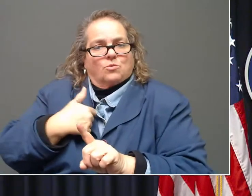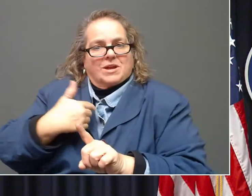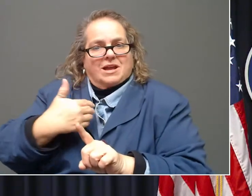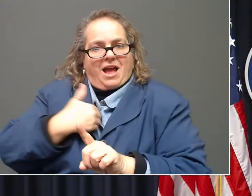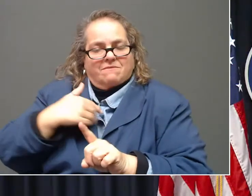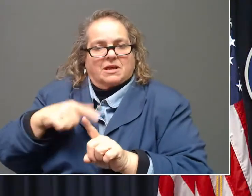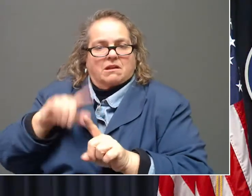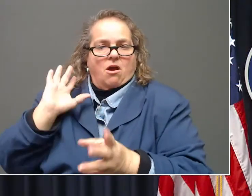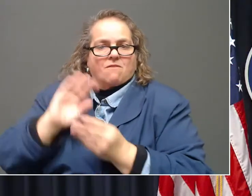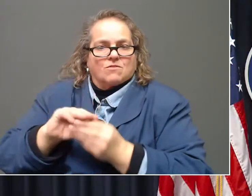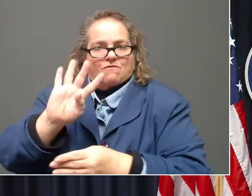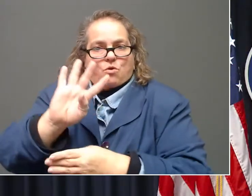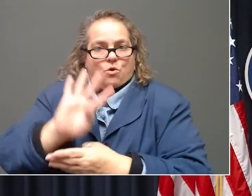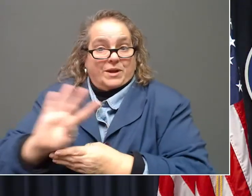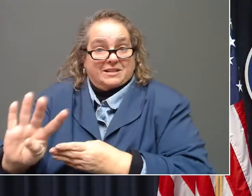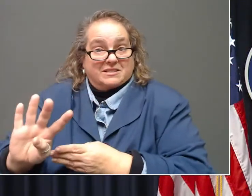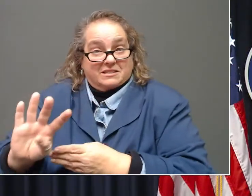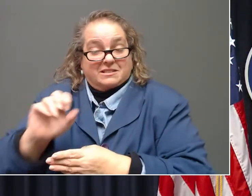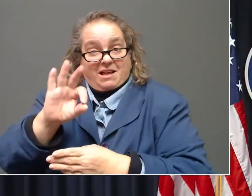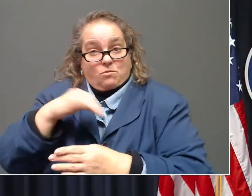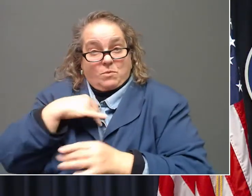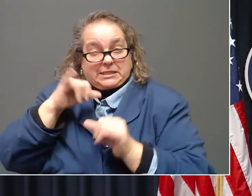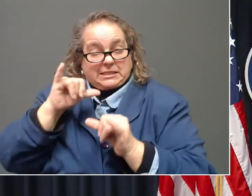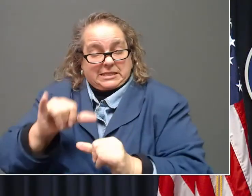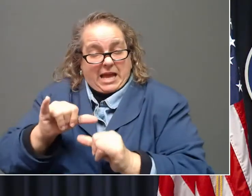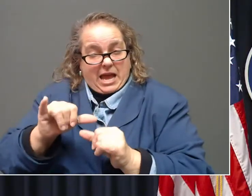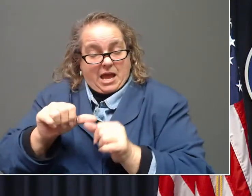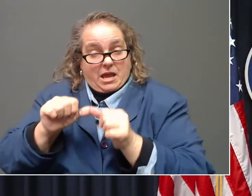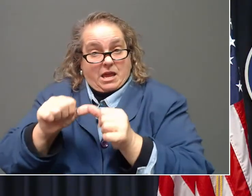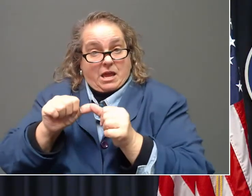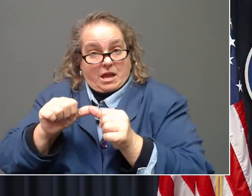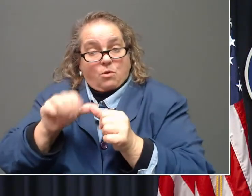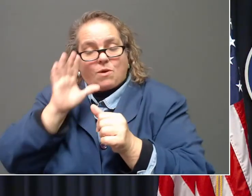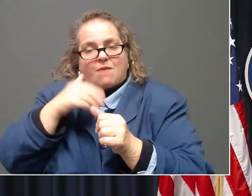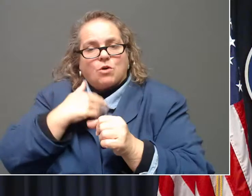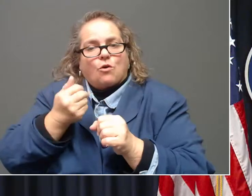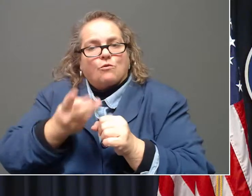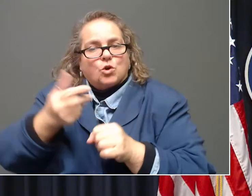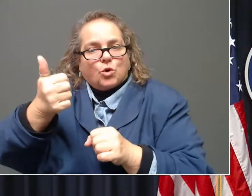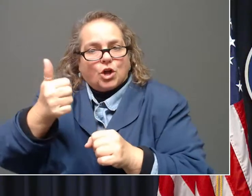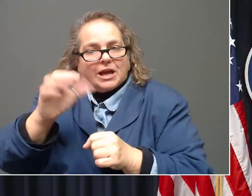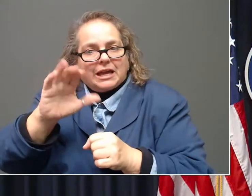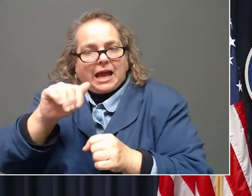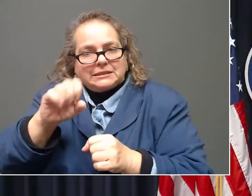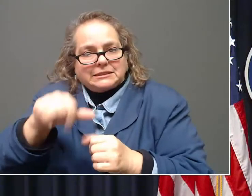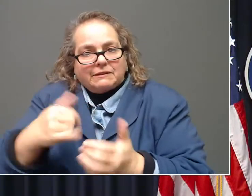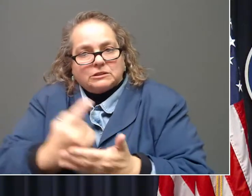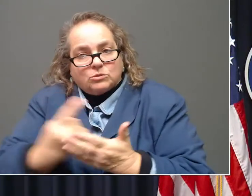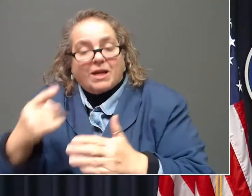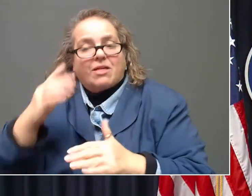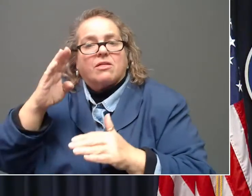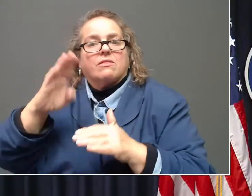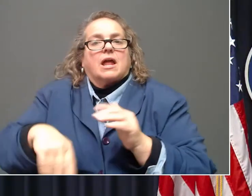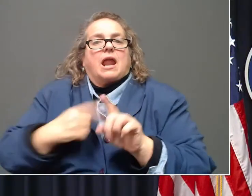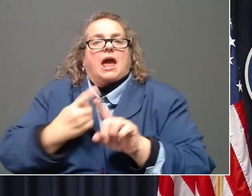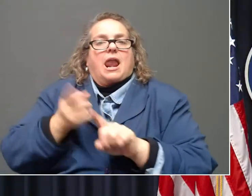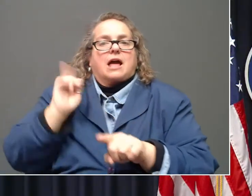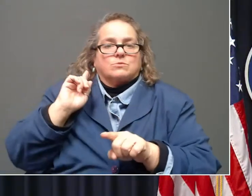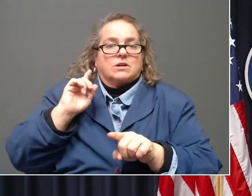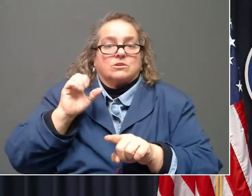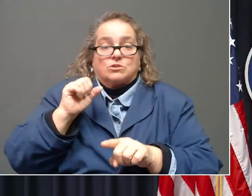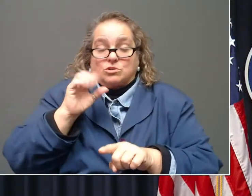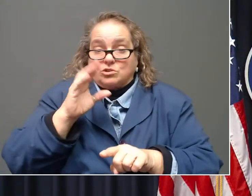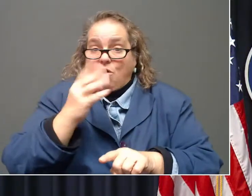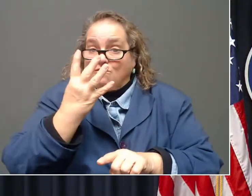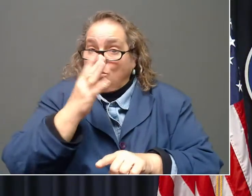stay on this track, we're going to have fewer cases this week than we did last week, which will give us 4 straight weeks for the first time in